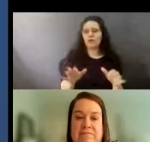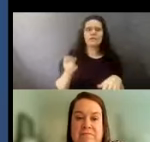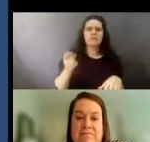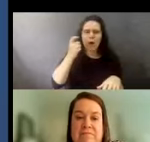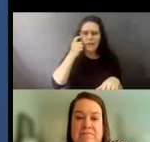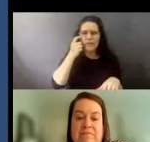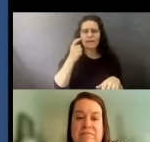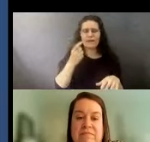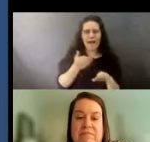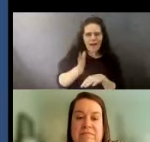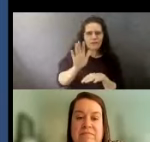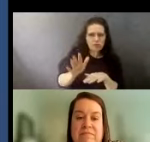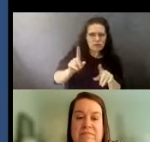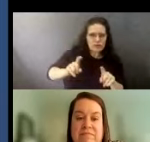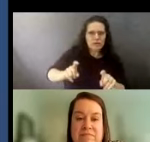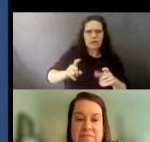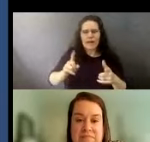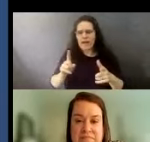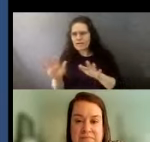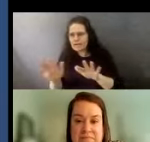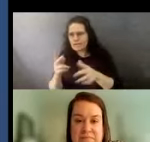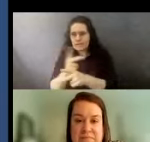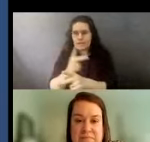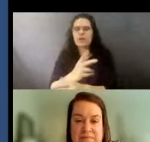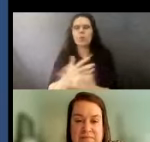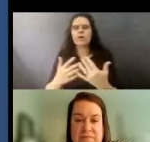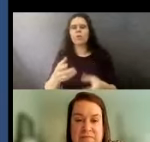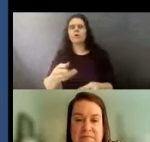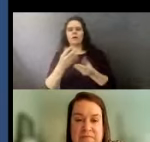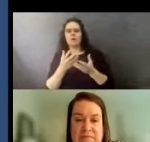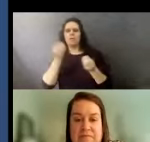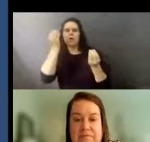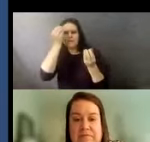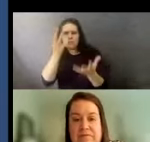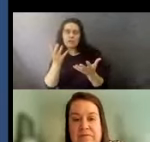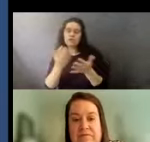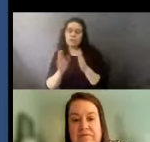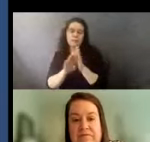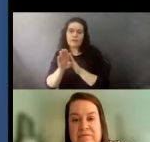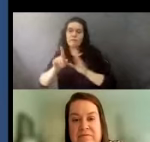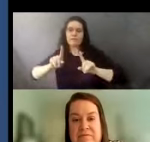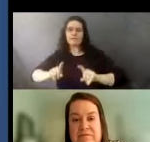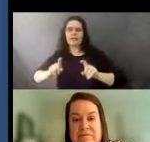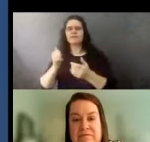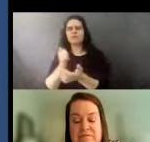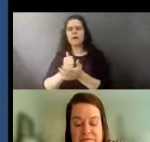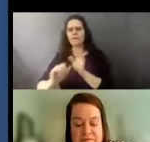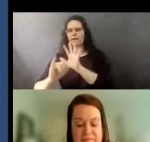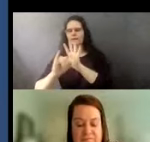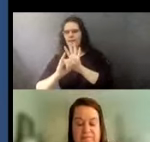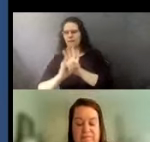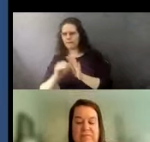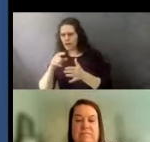better tests to identify it, or at least a more solid definition of what this actually is. So hopefully we can move from a